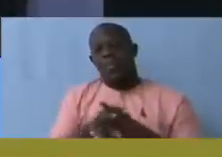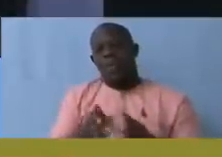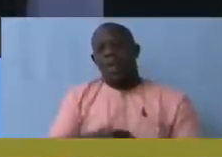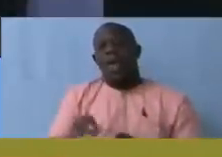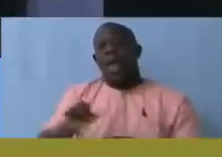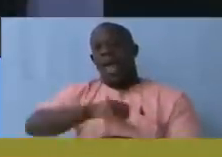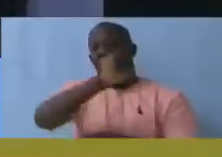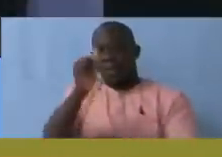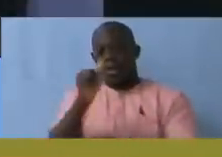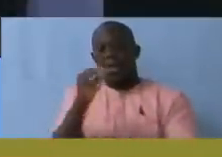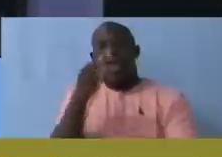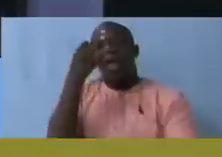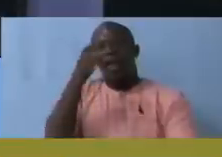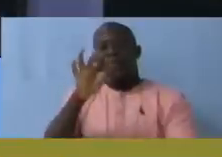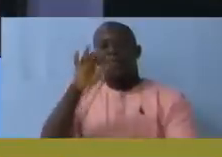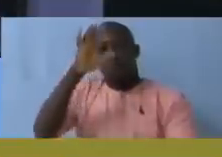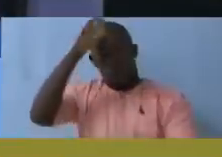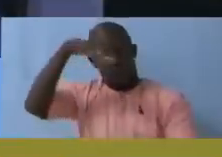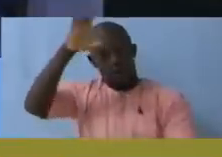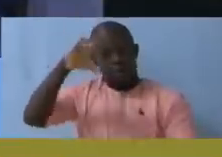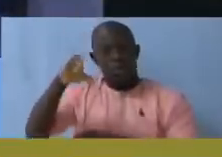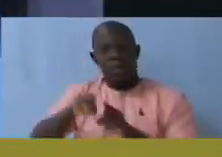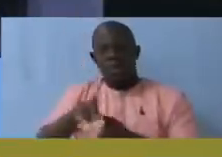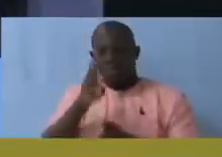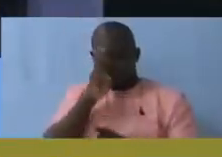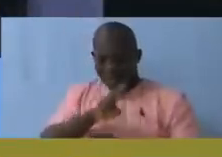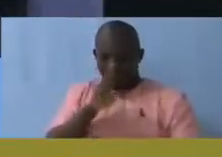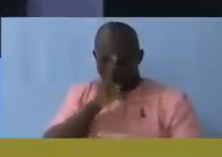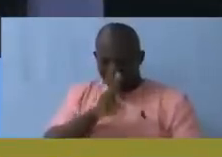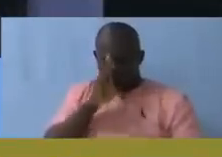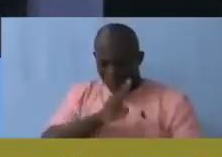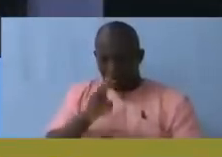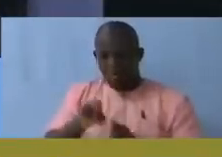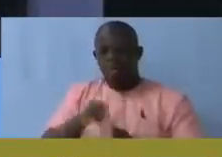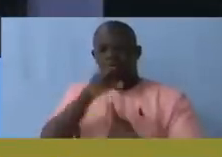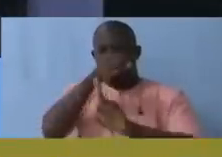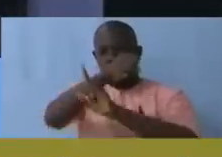I think if the commission could work out such a situation whereby